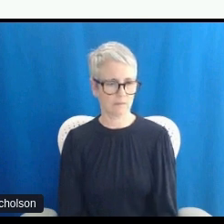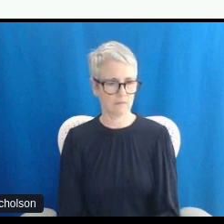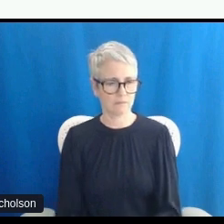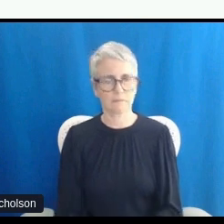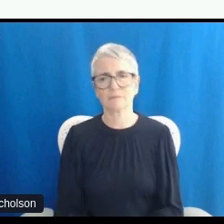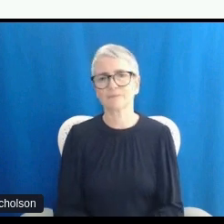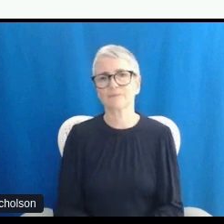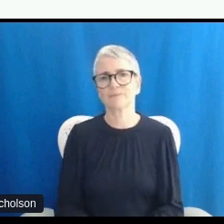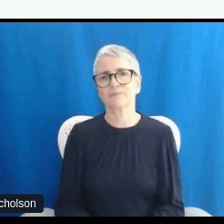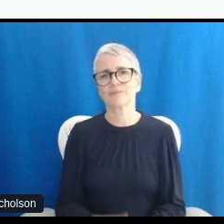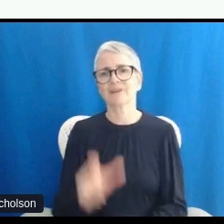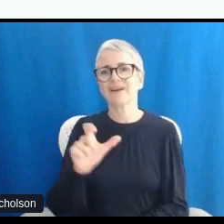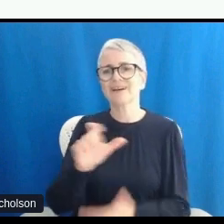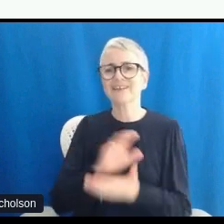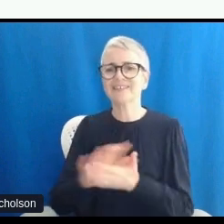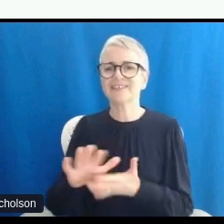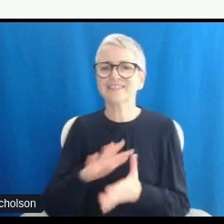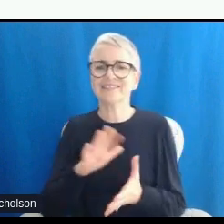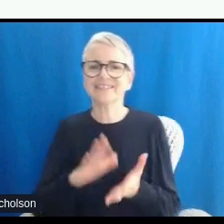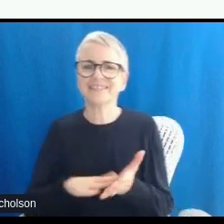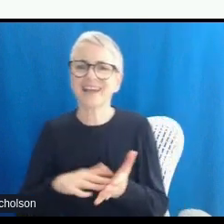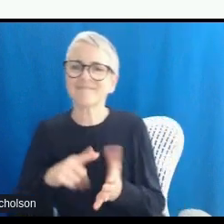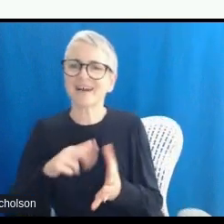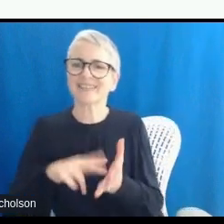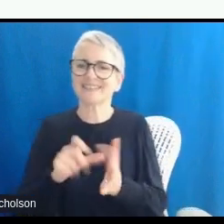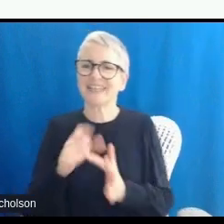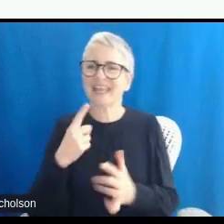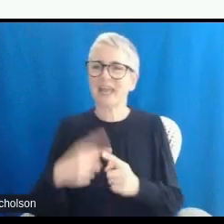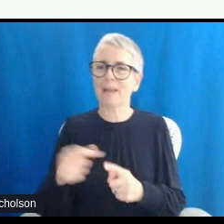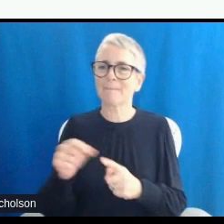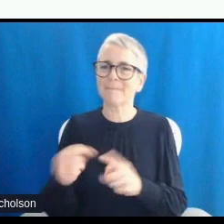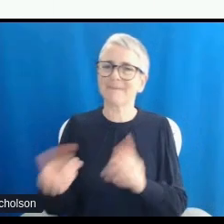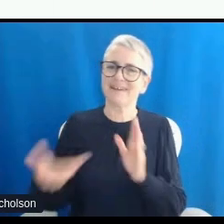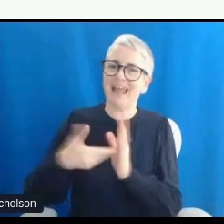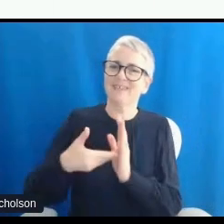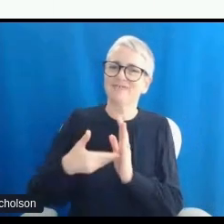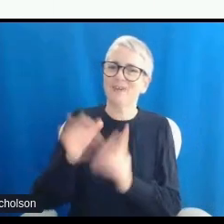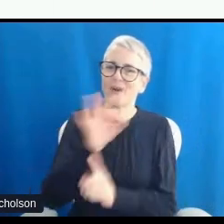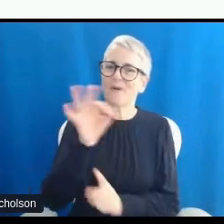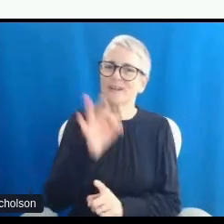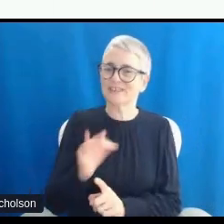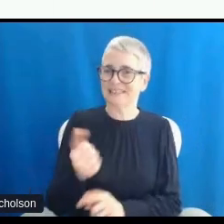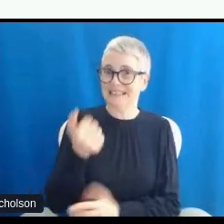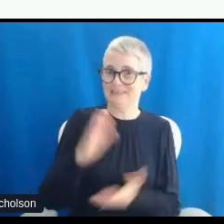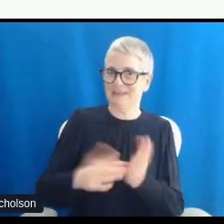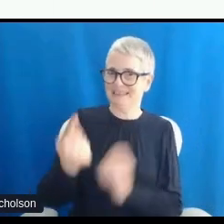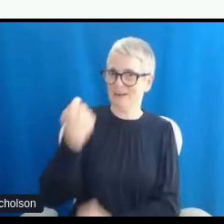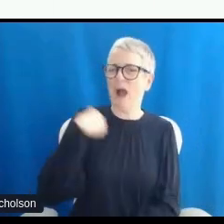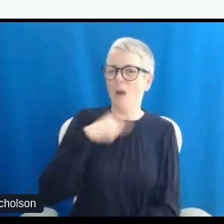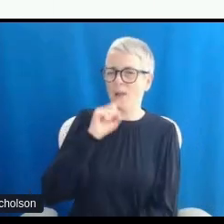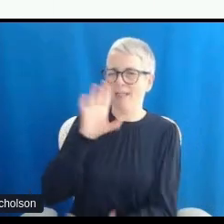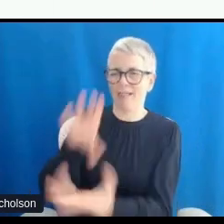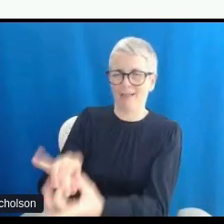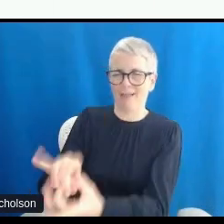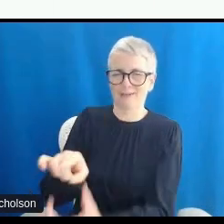Chamandeep, I've just seen your question from 6 minutes ago. I will reach out to you about the answer to that question.